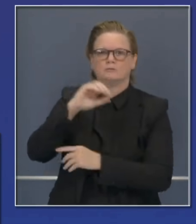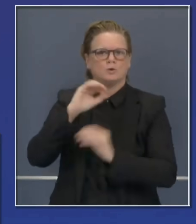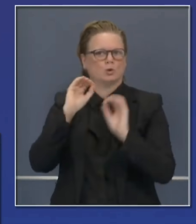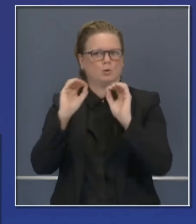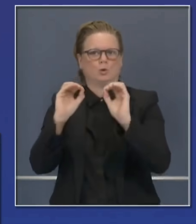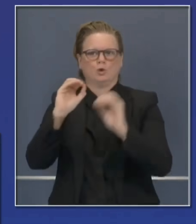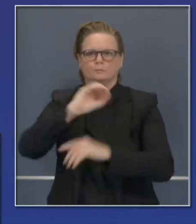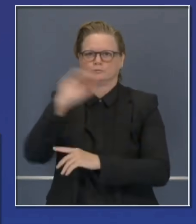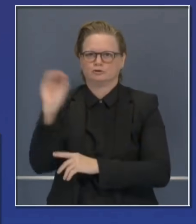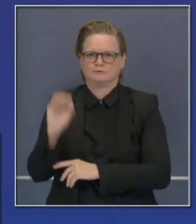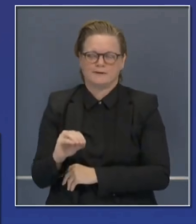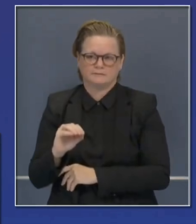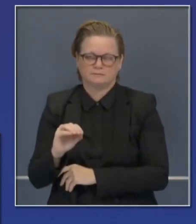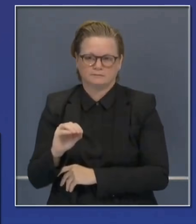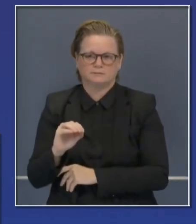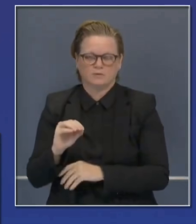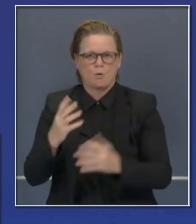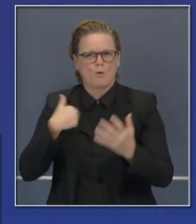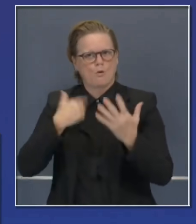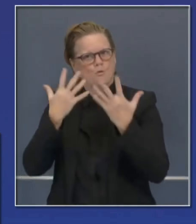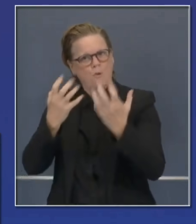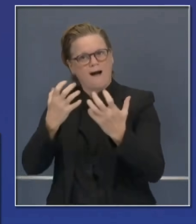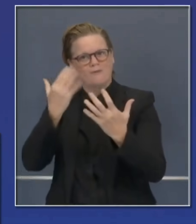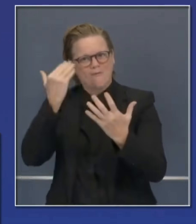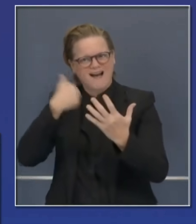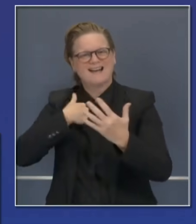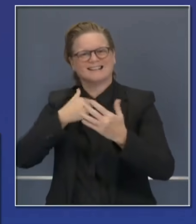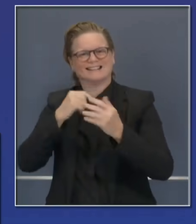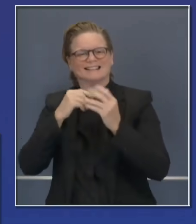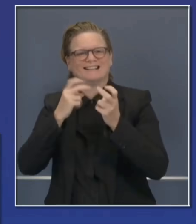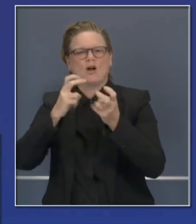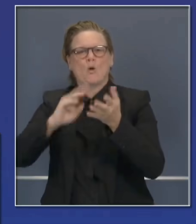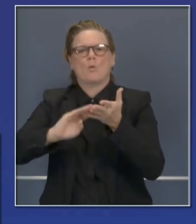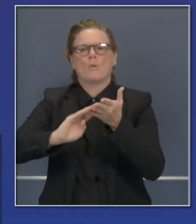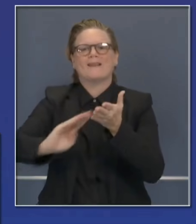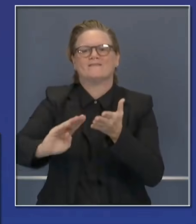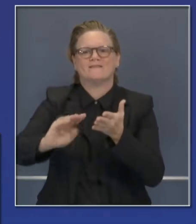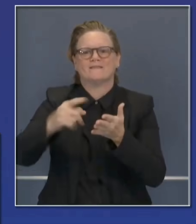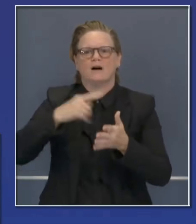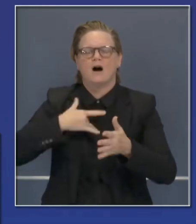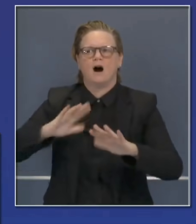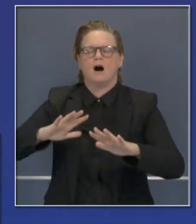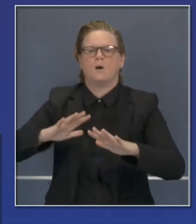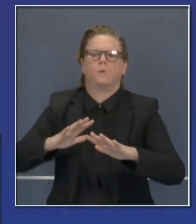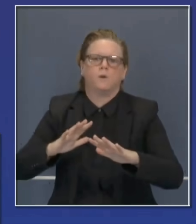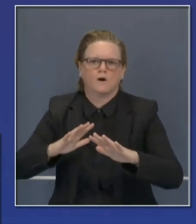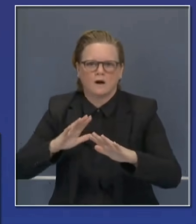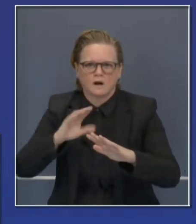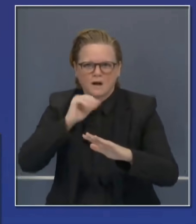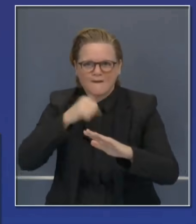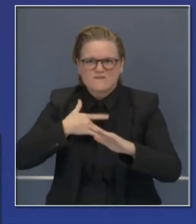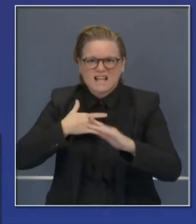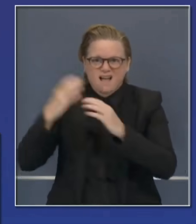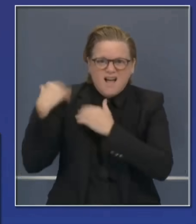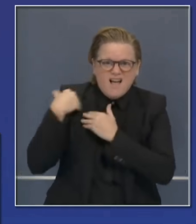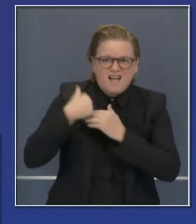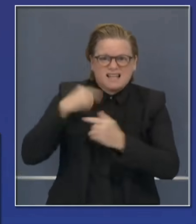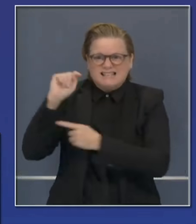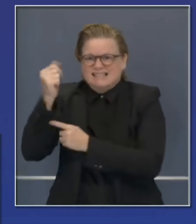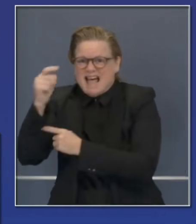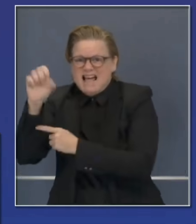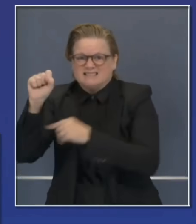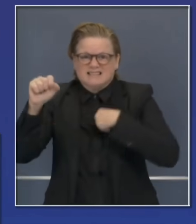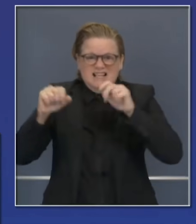expanding for immediate relief up to $5 million in sales. You just have to fill out a form. It's automatic for